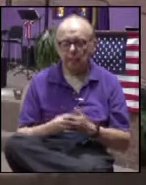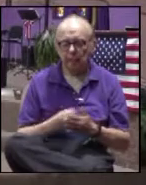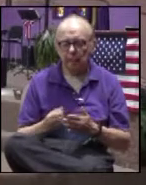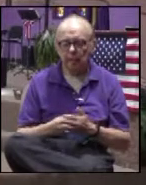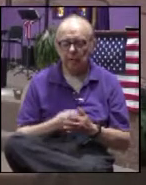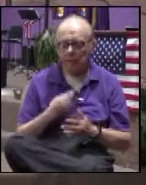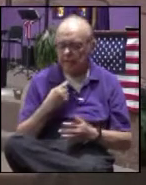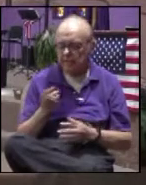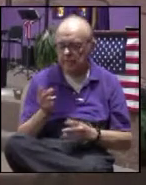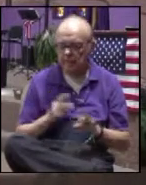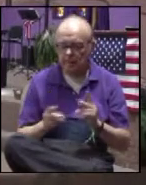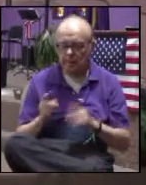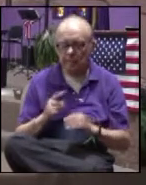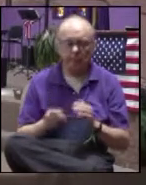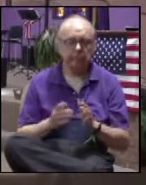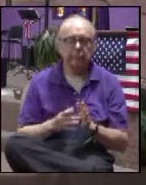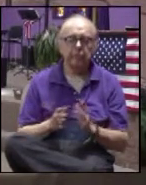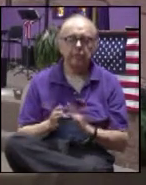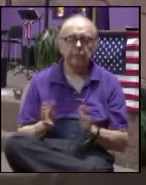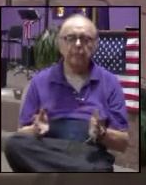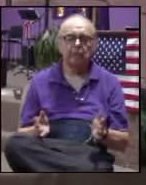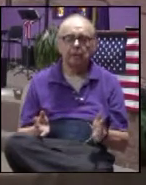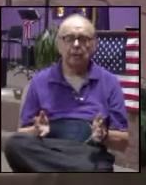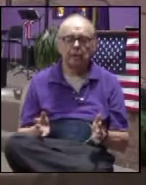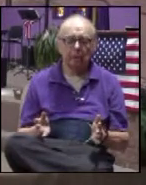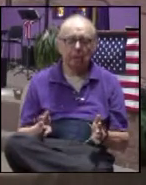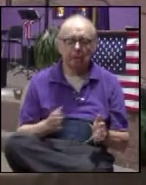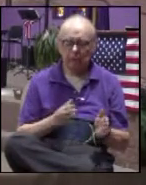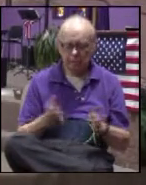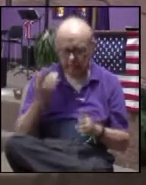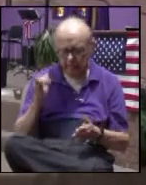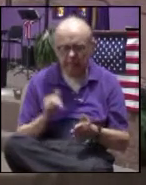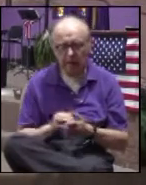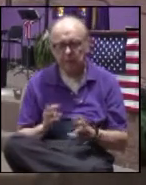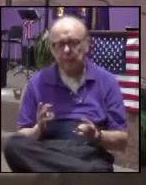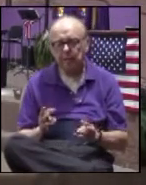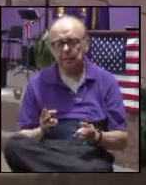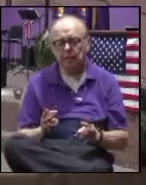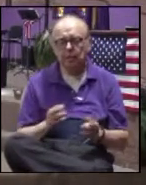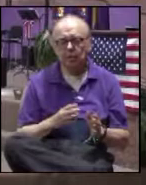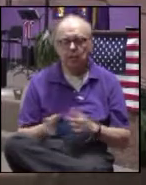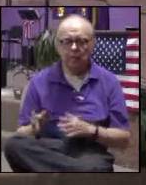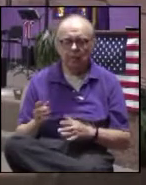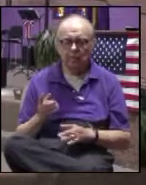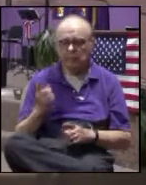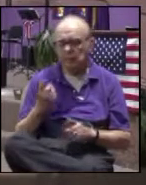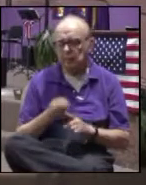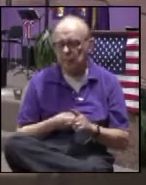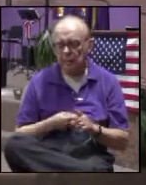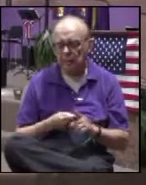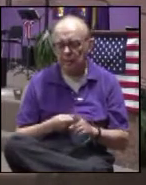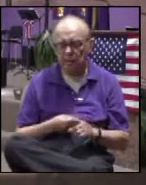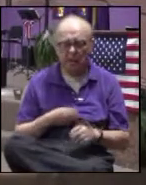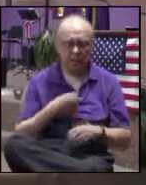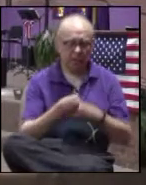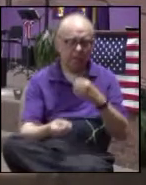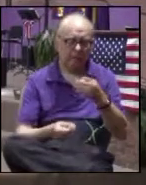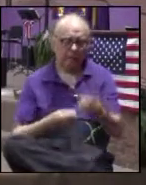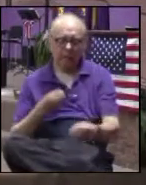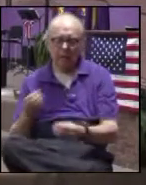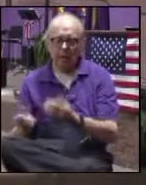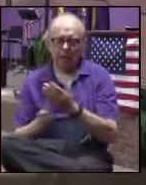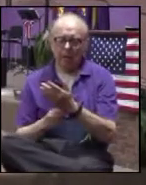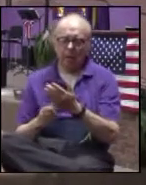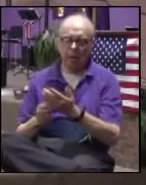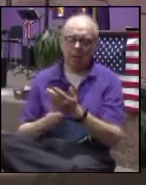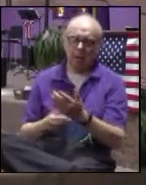tell them about Jesus. So we planned for this thing. We planned for about a month. We passed out flyers, and the day